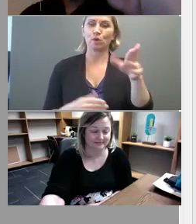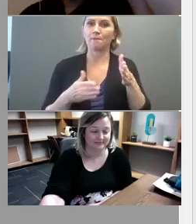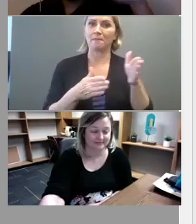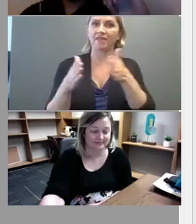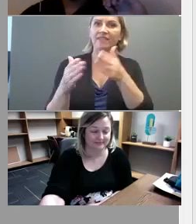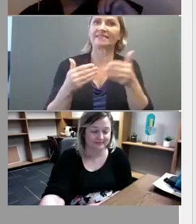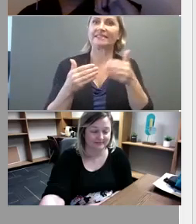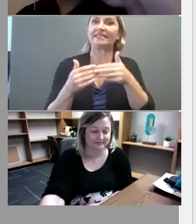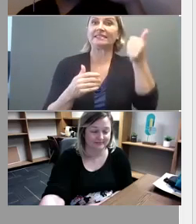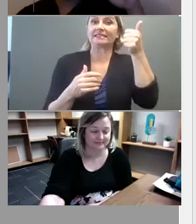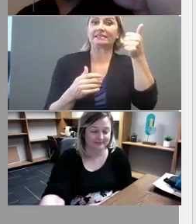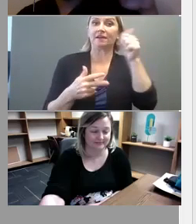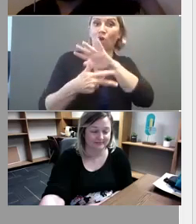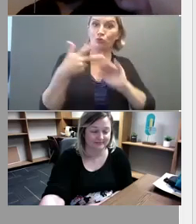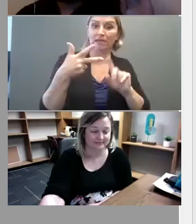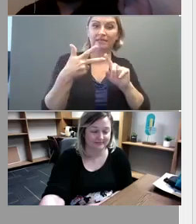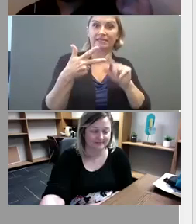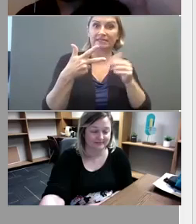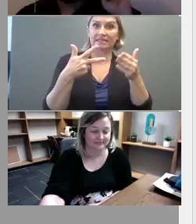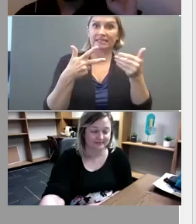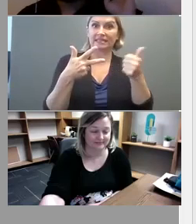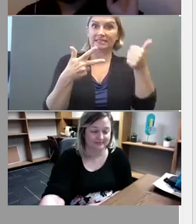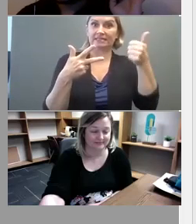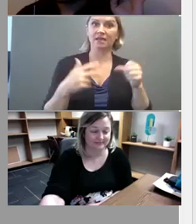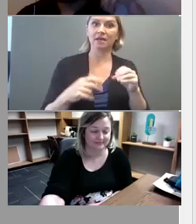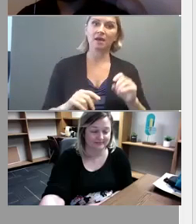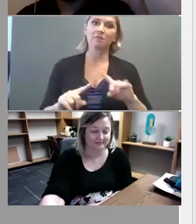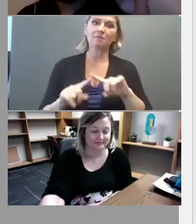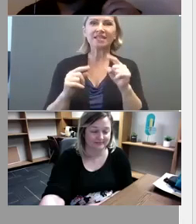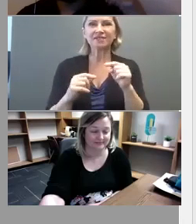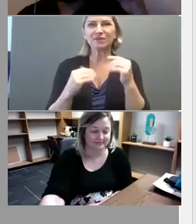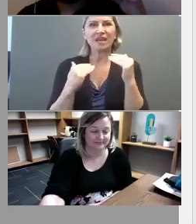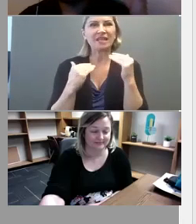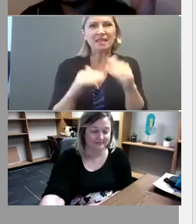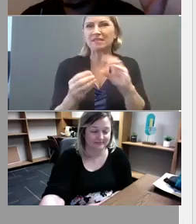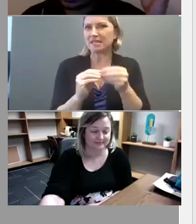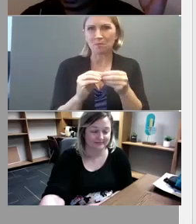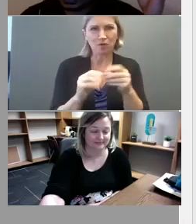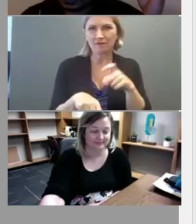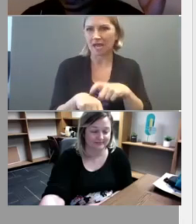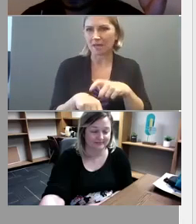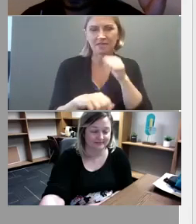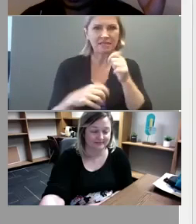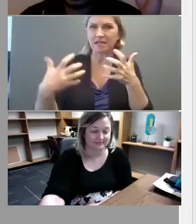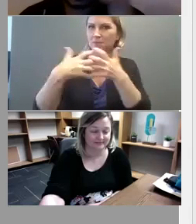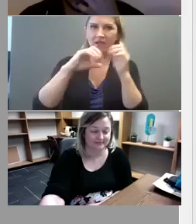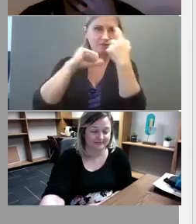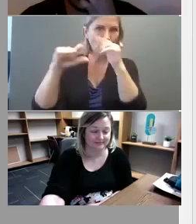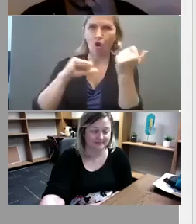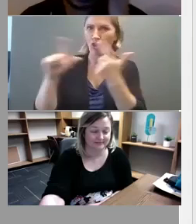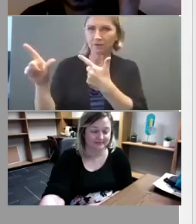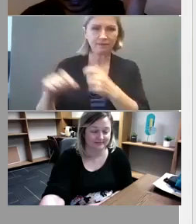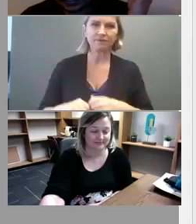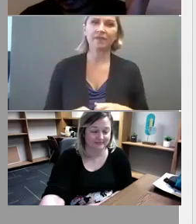three, but it is only applicable to a limited set of cases. It does not apply to all possible cases,